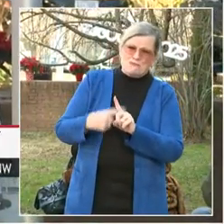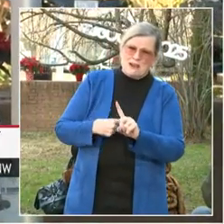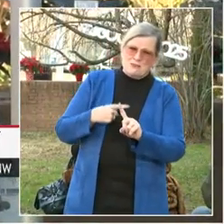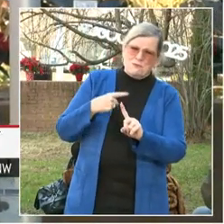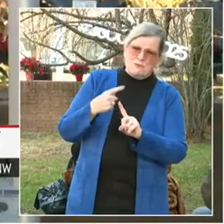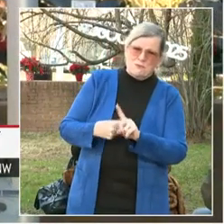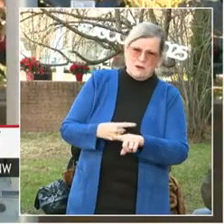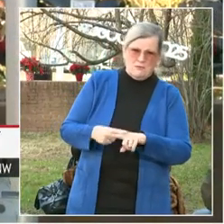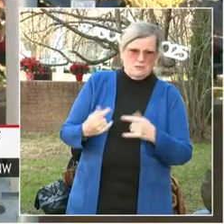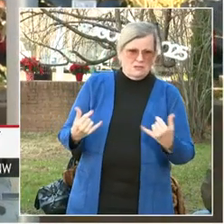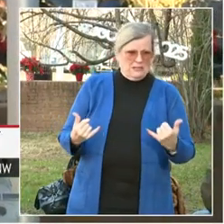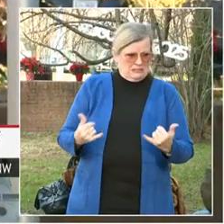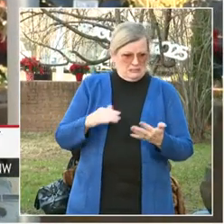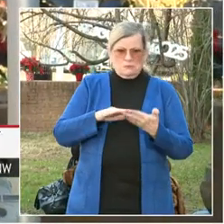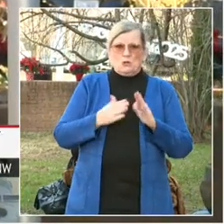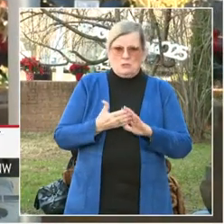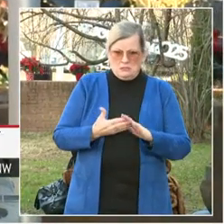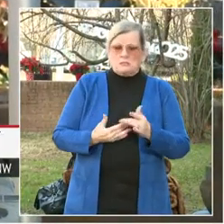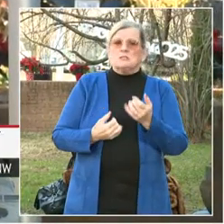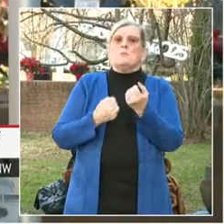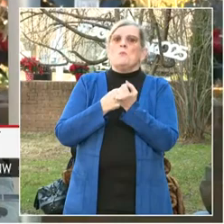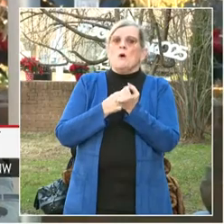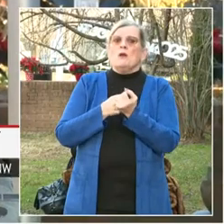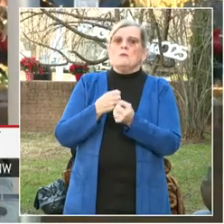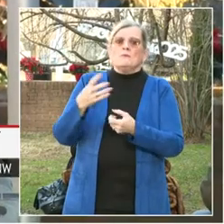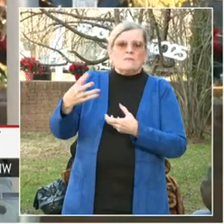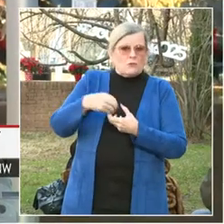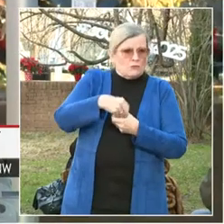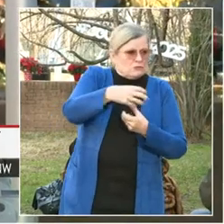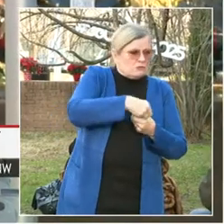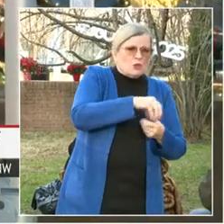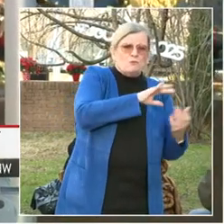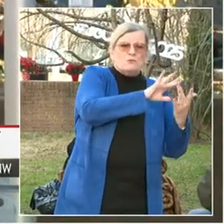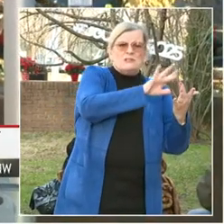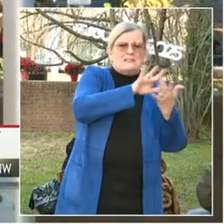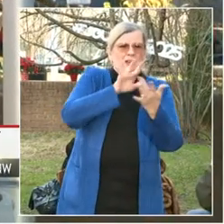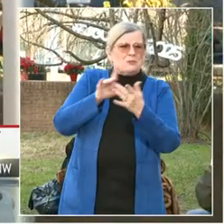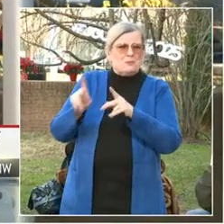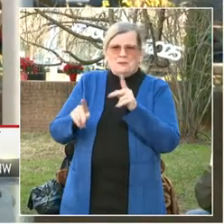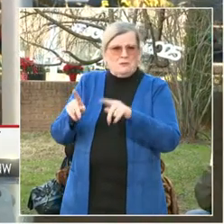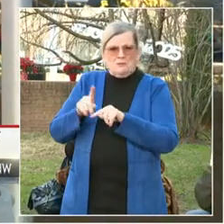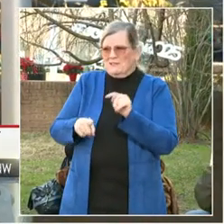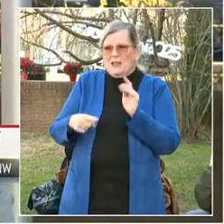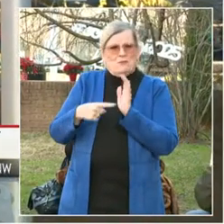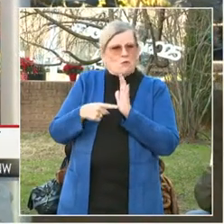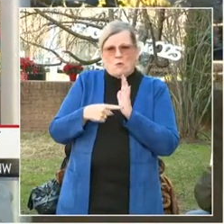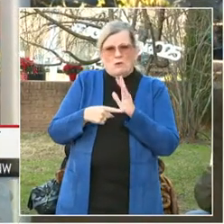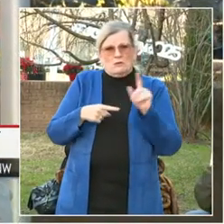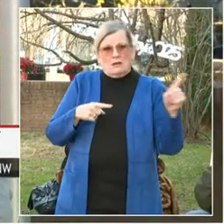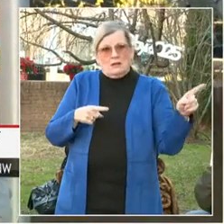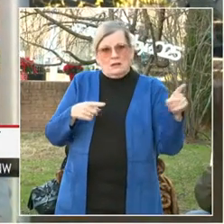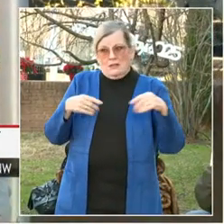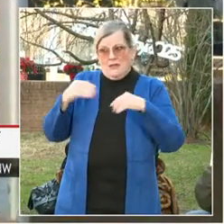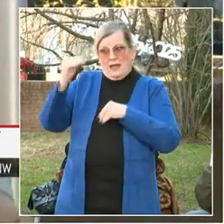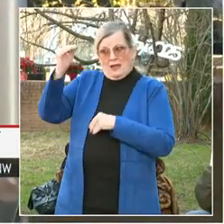fully support the inclusiveness in reaching out to people who could not afford the market rates. However, as a renter,